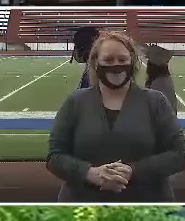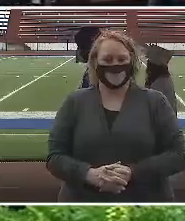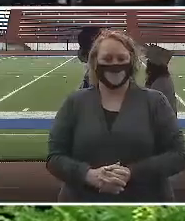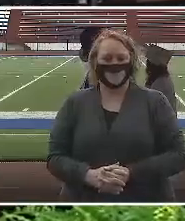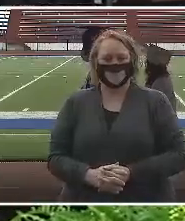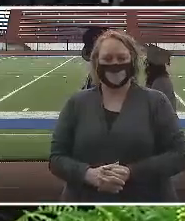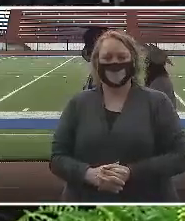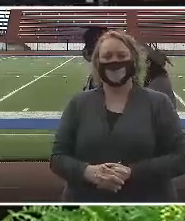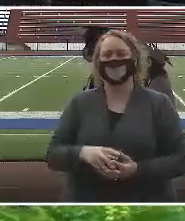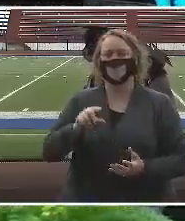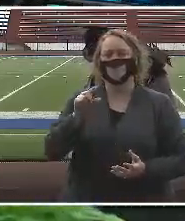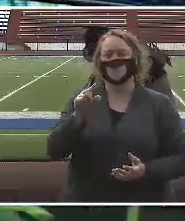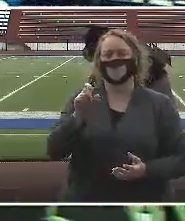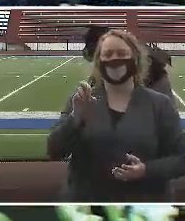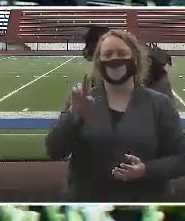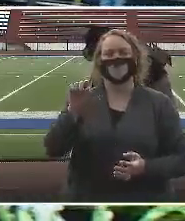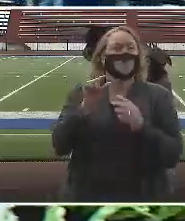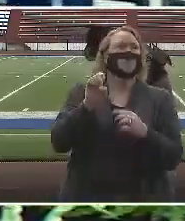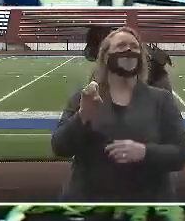George Moinga.